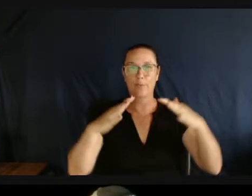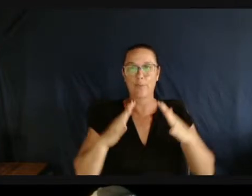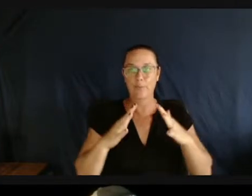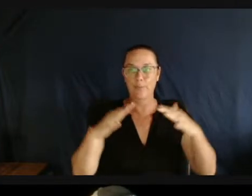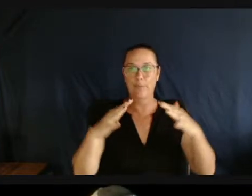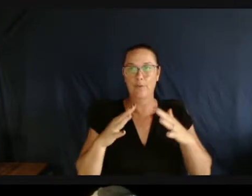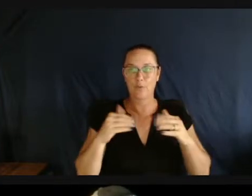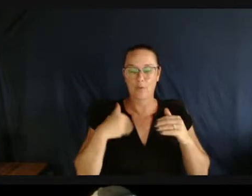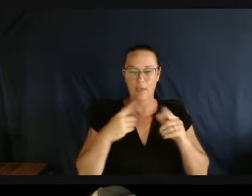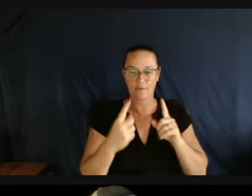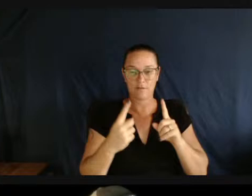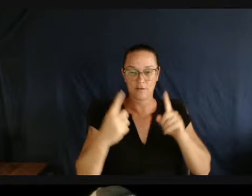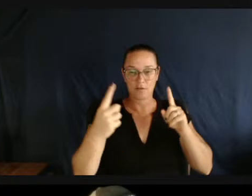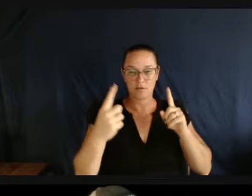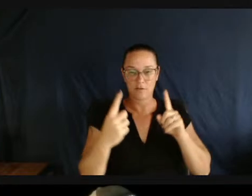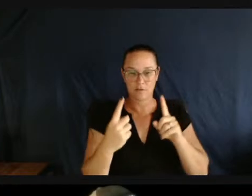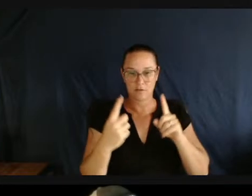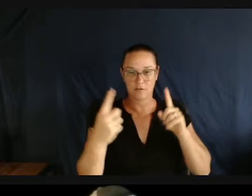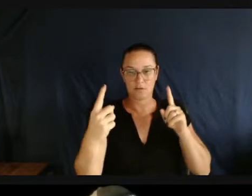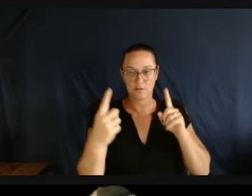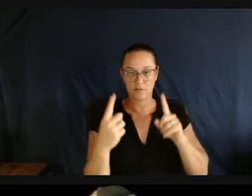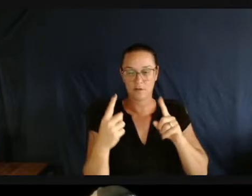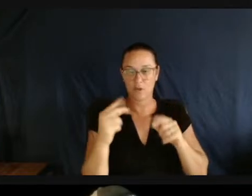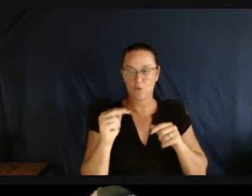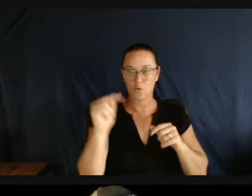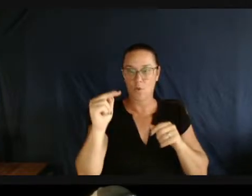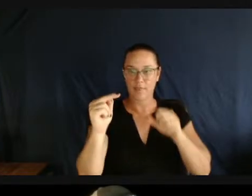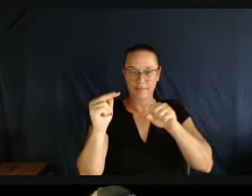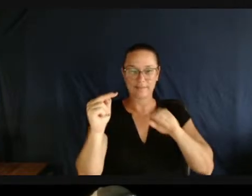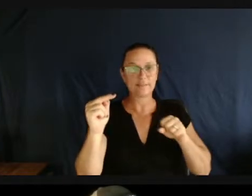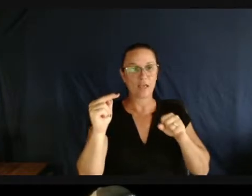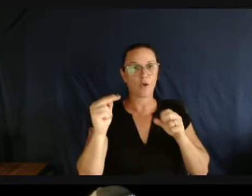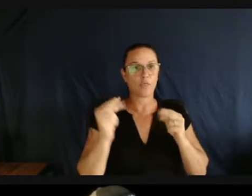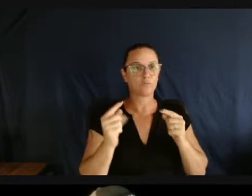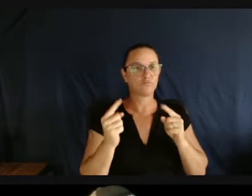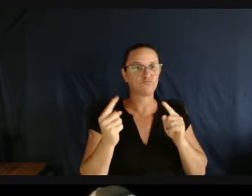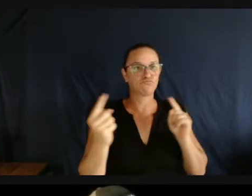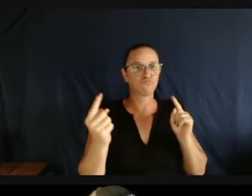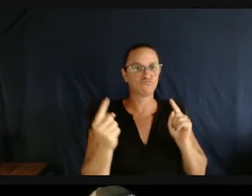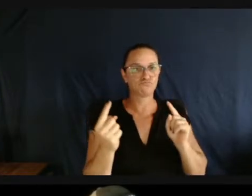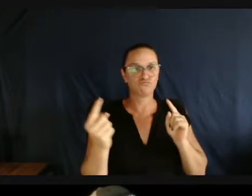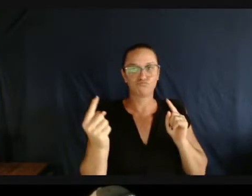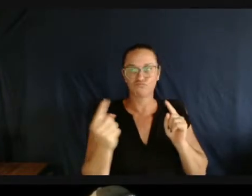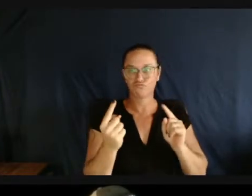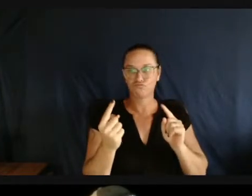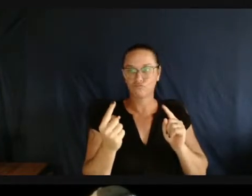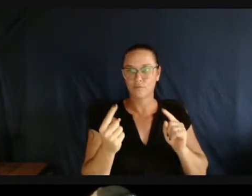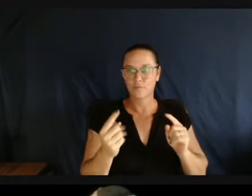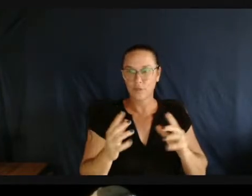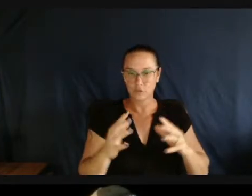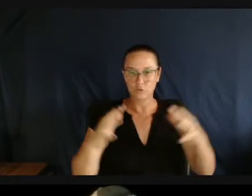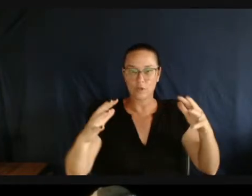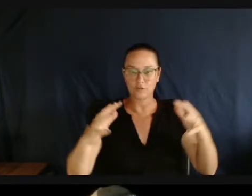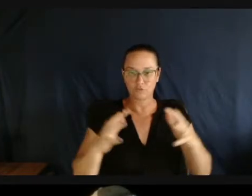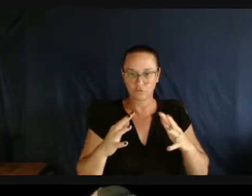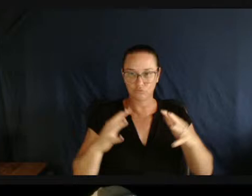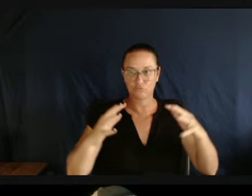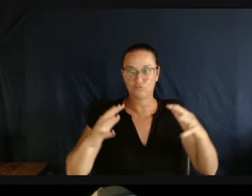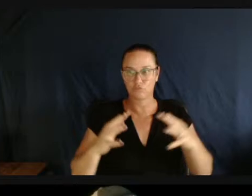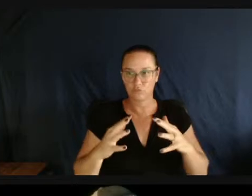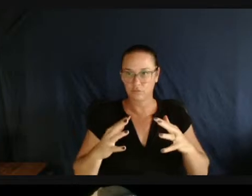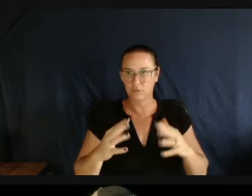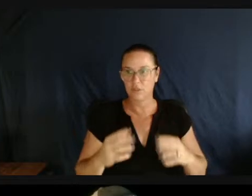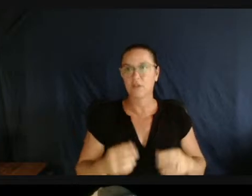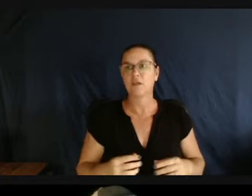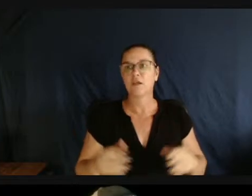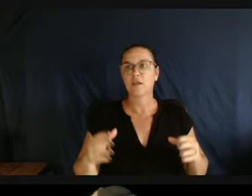south, and it contracts as the fountain releases pressure, stretches out, contracts, and it's basically mirroring that